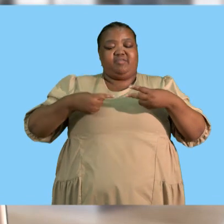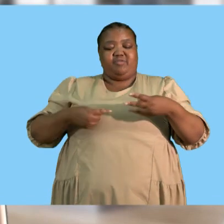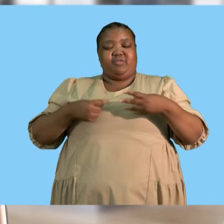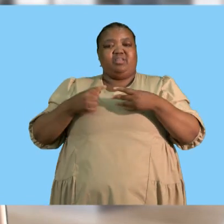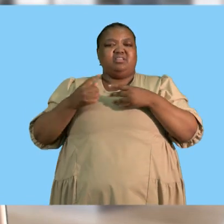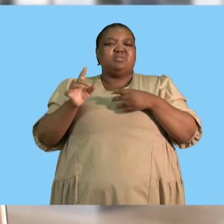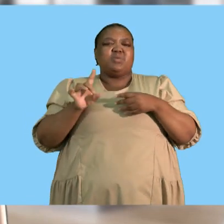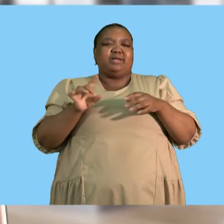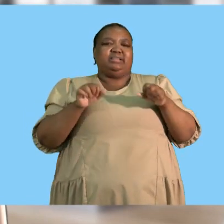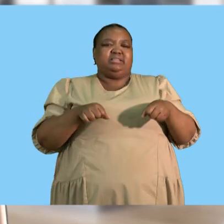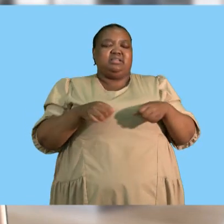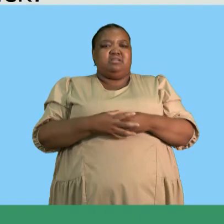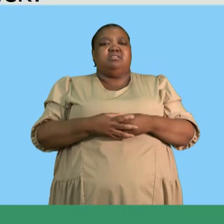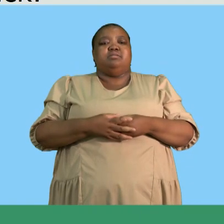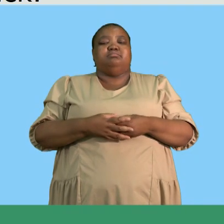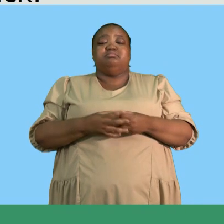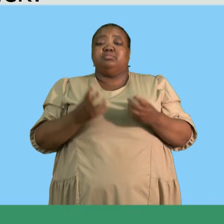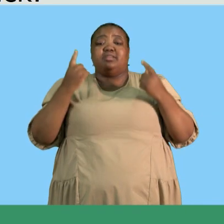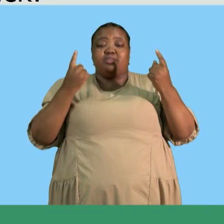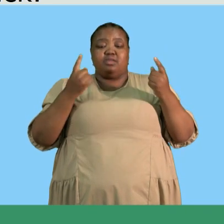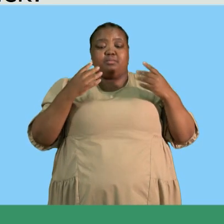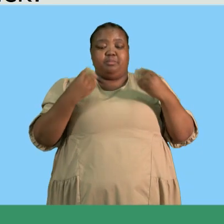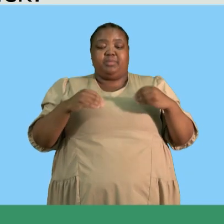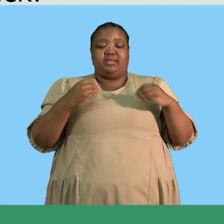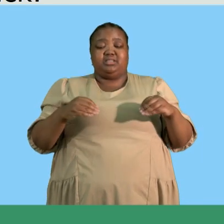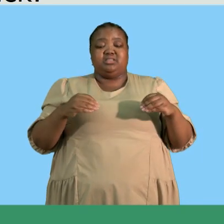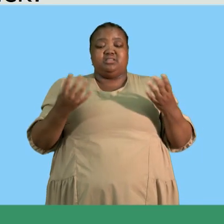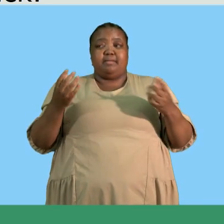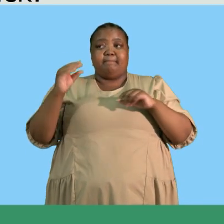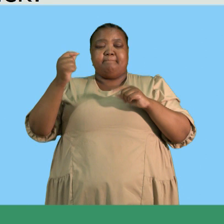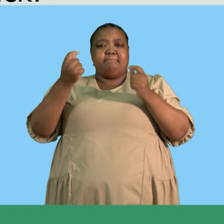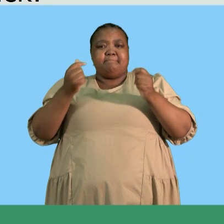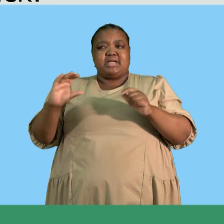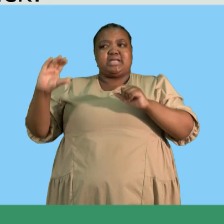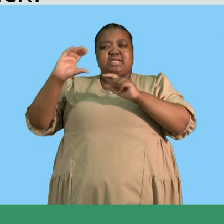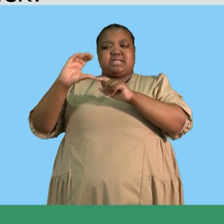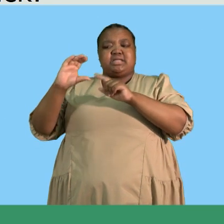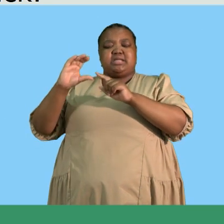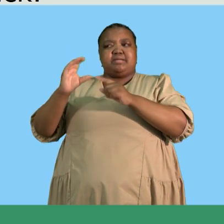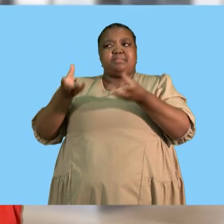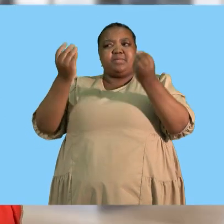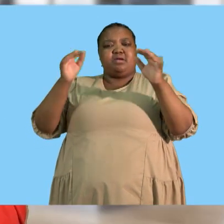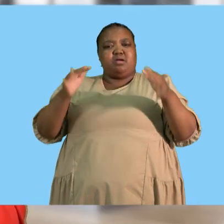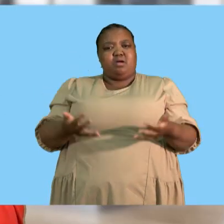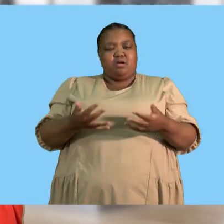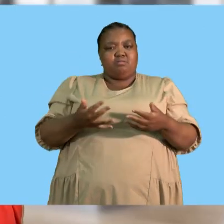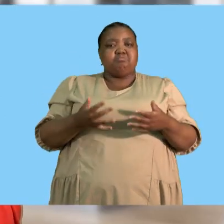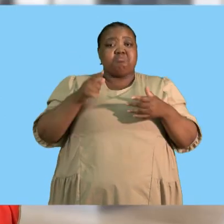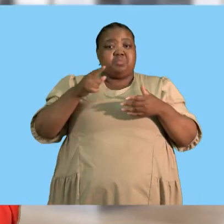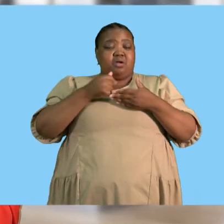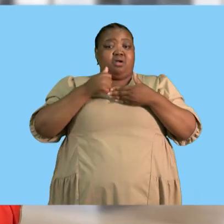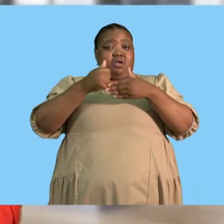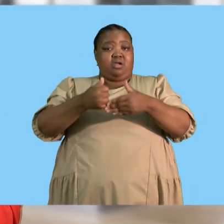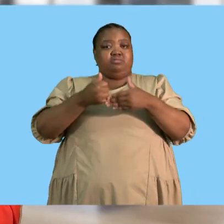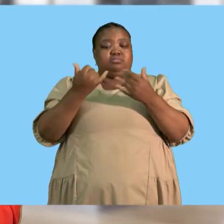to do this, think about the different ways in which businesses can obtain their capital. This will help you